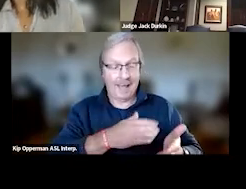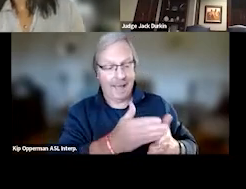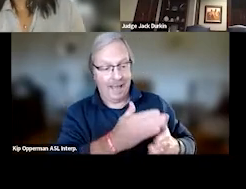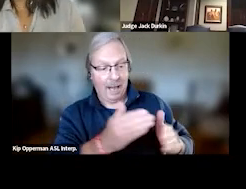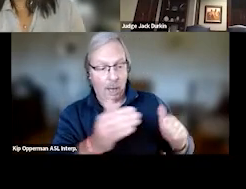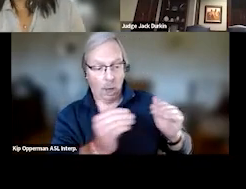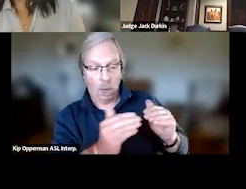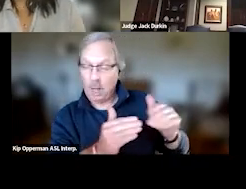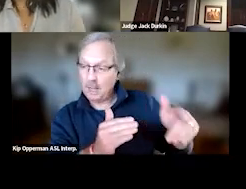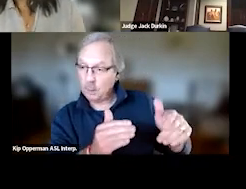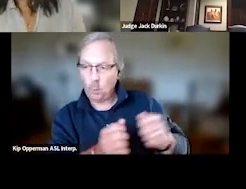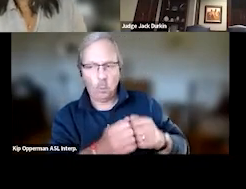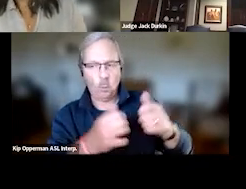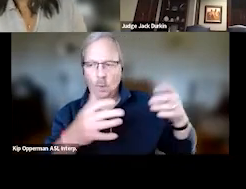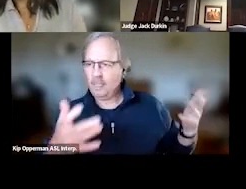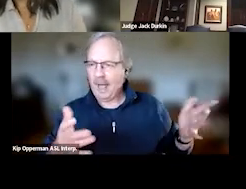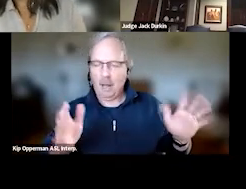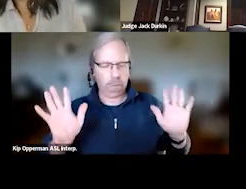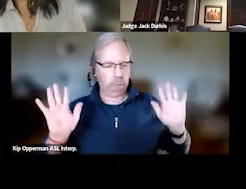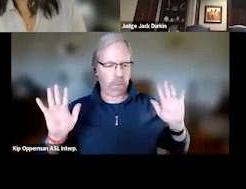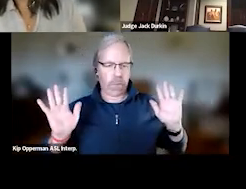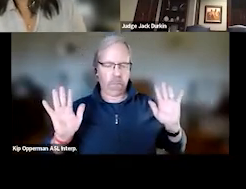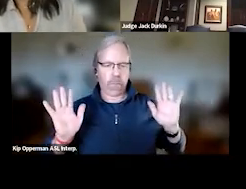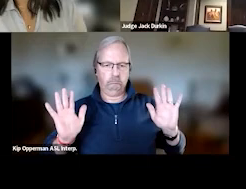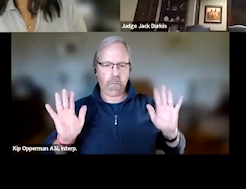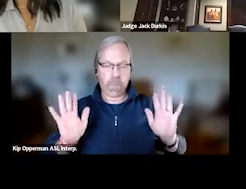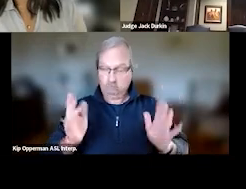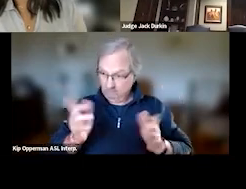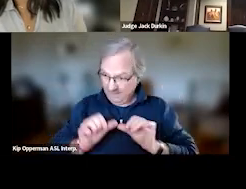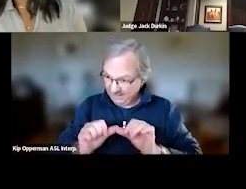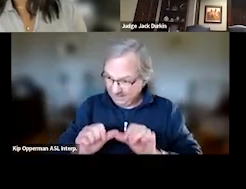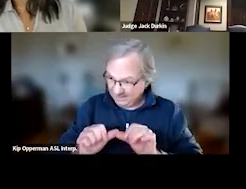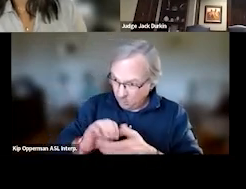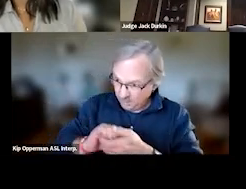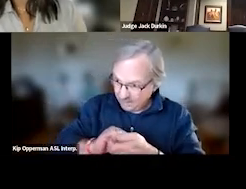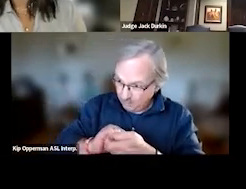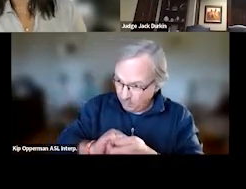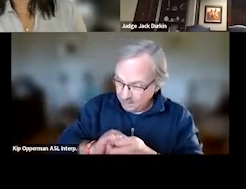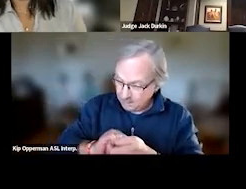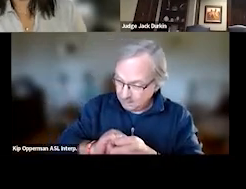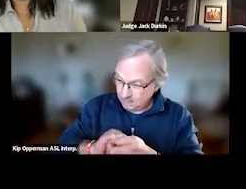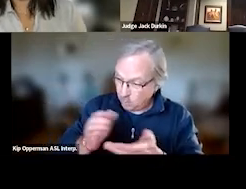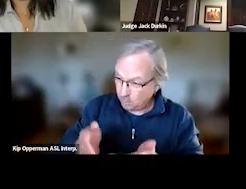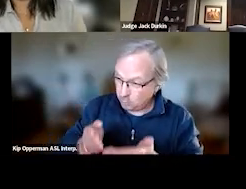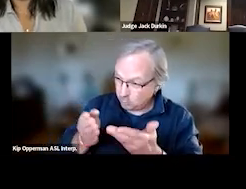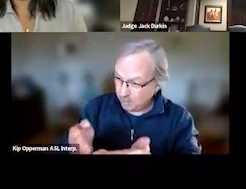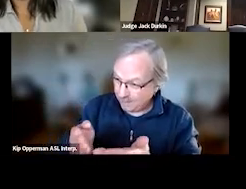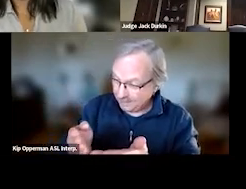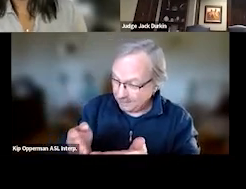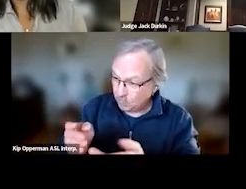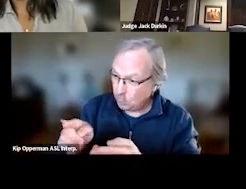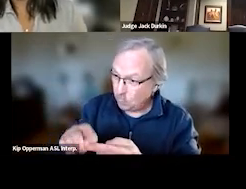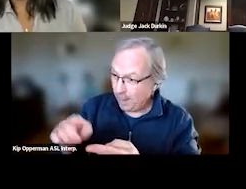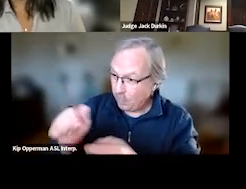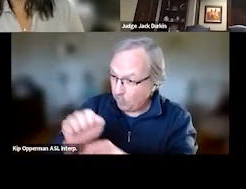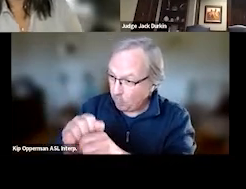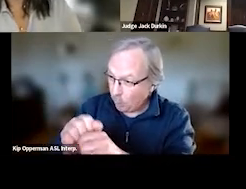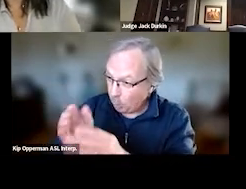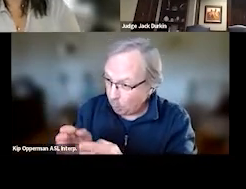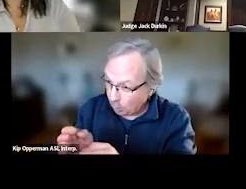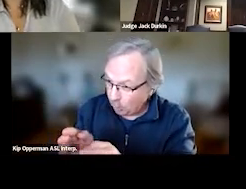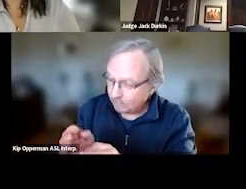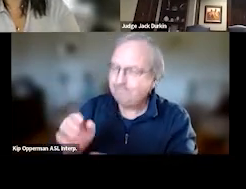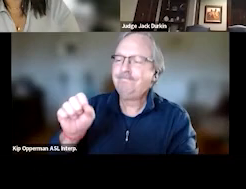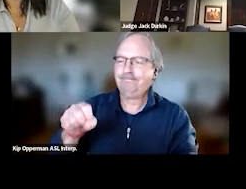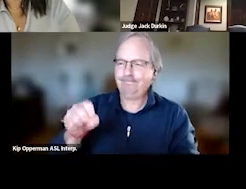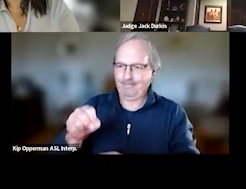reservation. Would I continue the collaboration, and would I recommend my colleagues do so? Yes